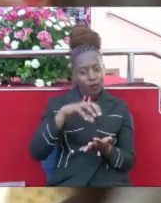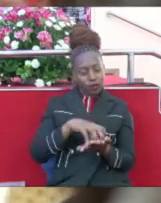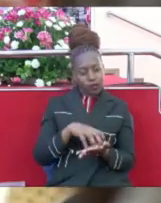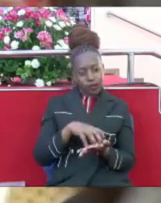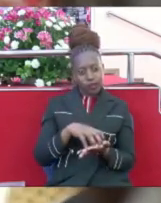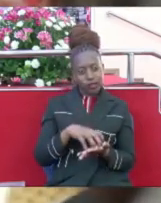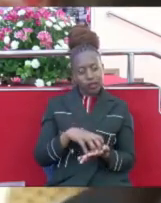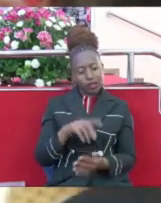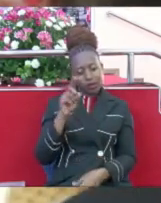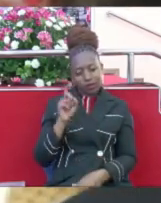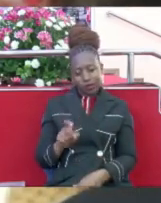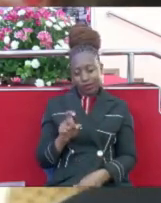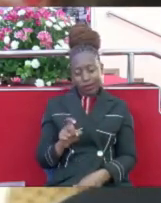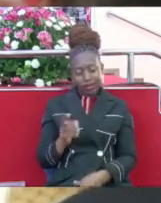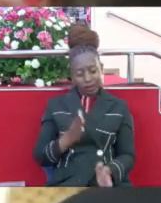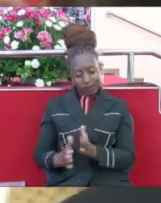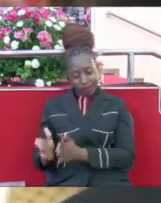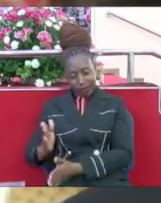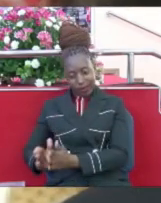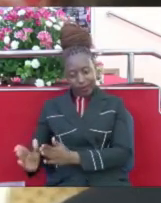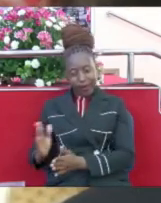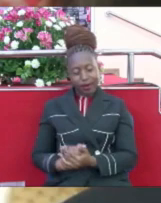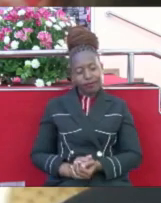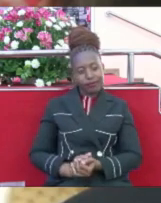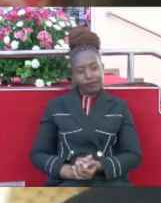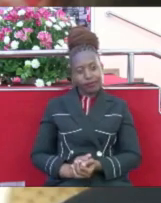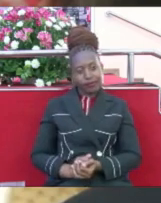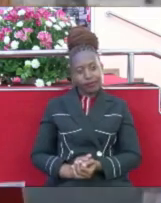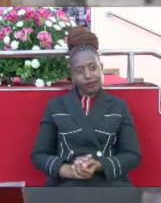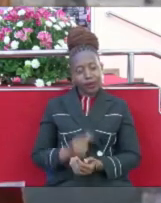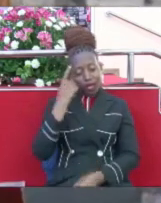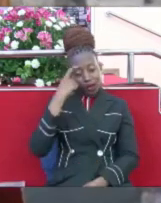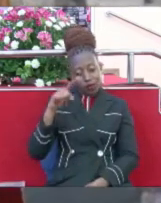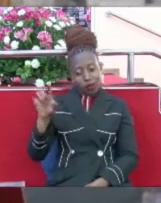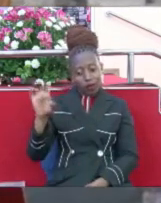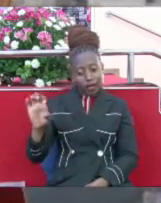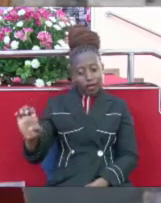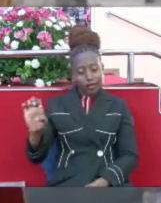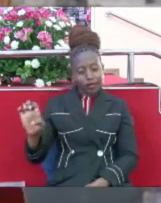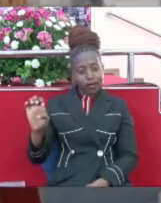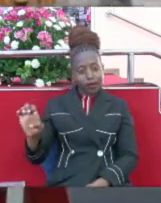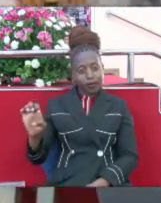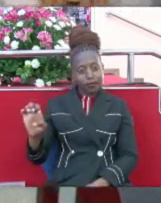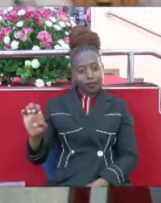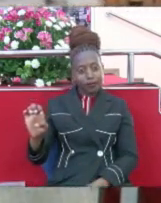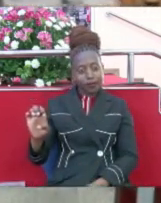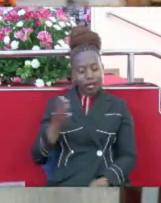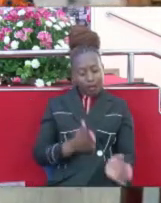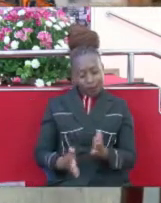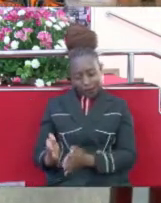maradufu. You need that kind of preparation. Unahitaji maandalizi ya aina hiyo. For Elisha, kwake Elisha, the preparation was